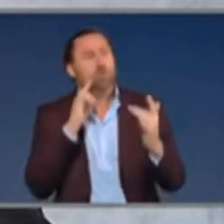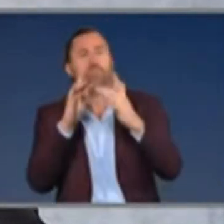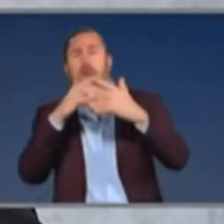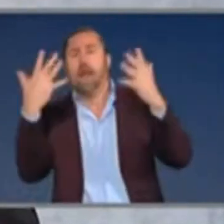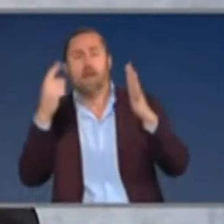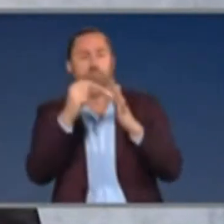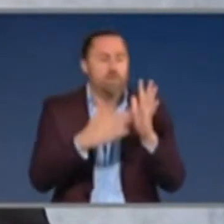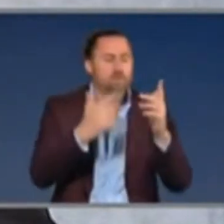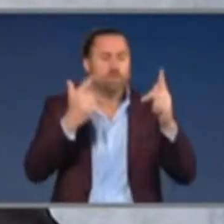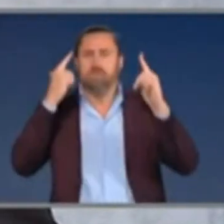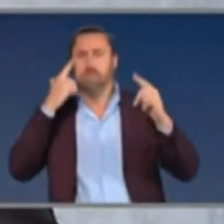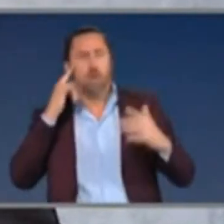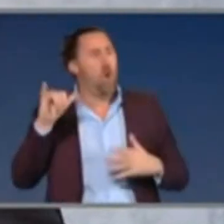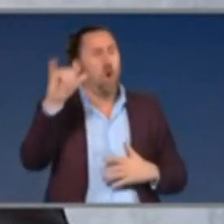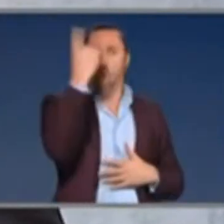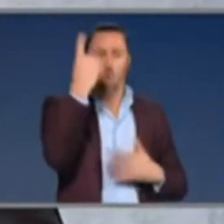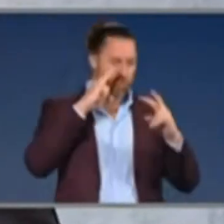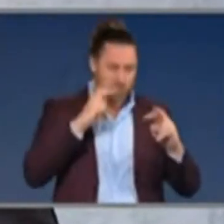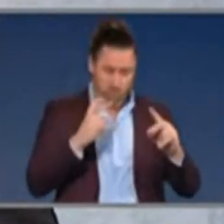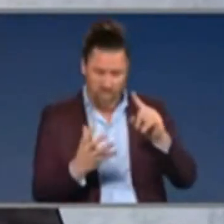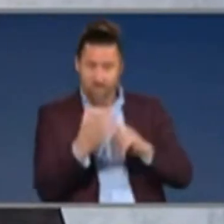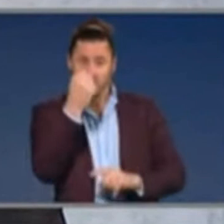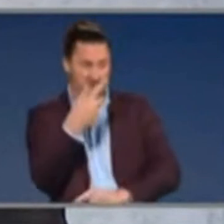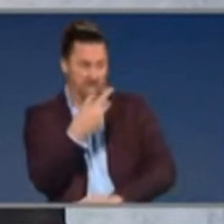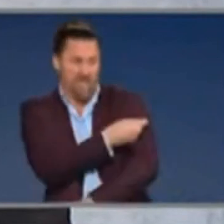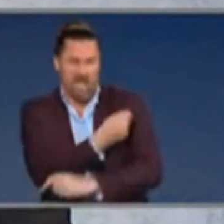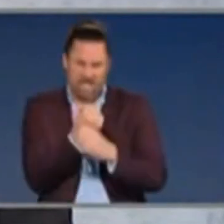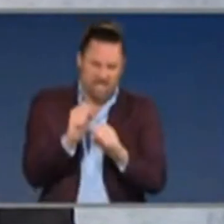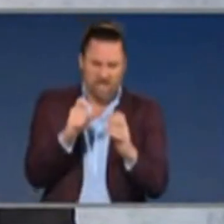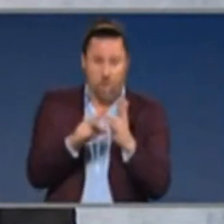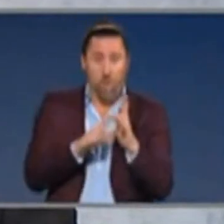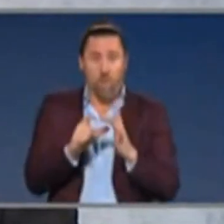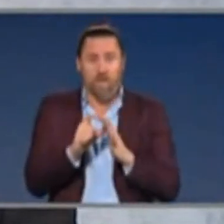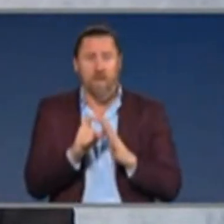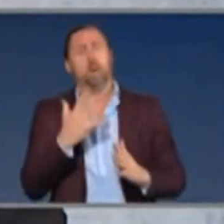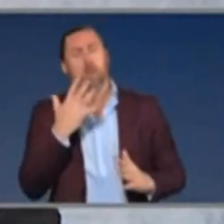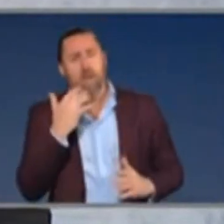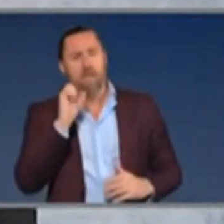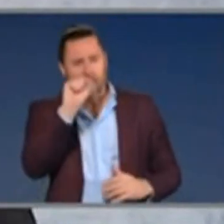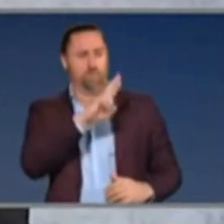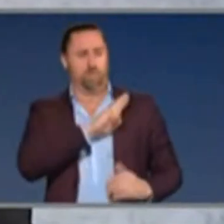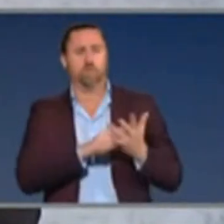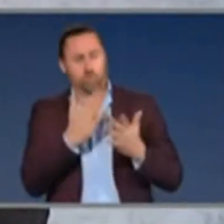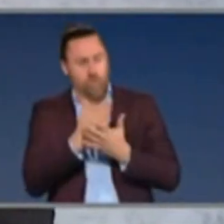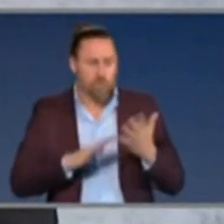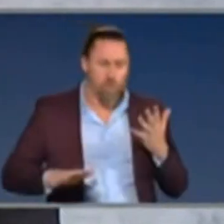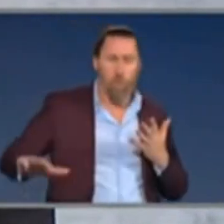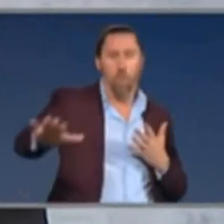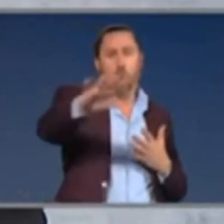Whoever finds it, wherever they are, I think there is a global responsibility to share that far and wide. Yeah.